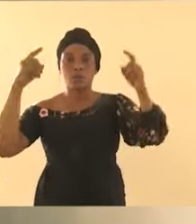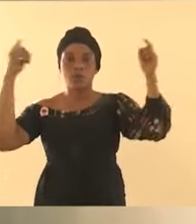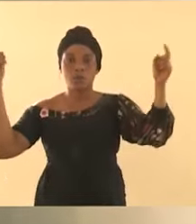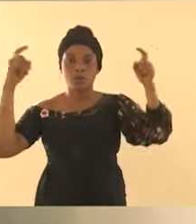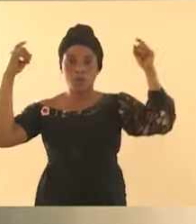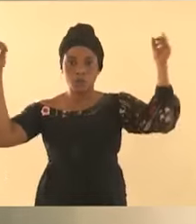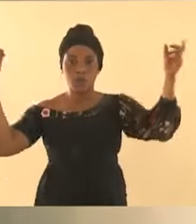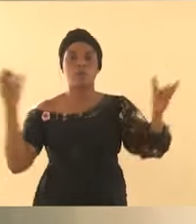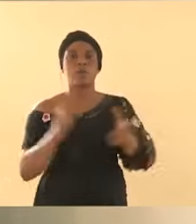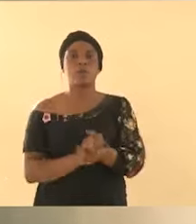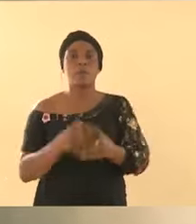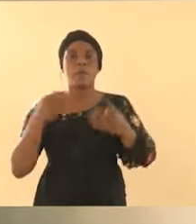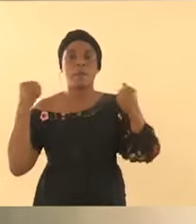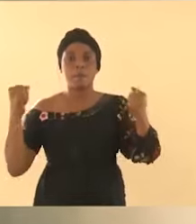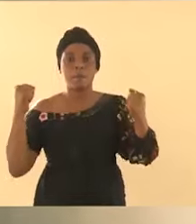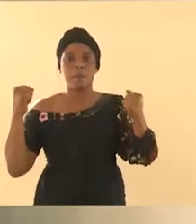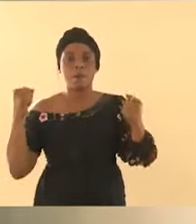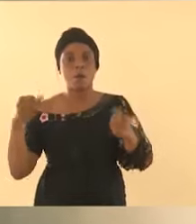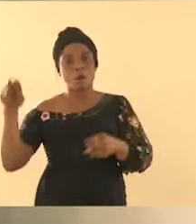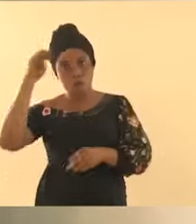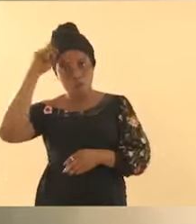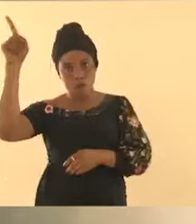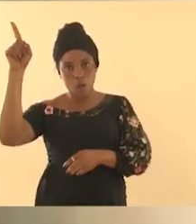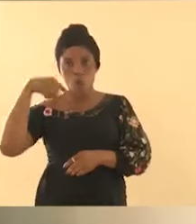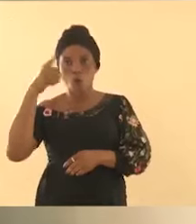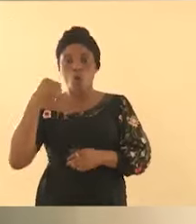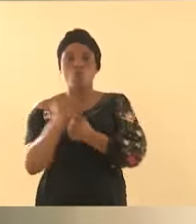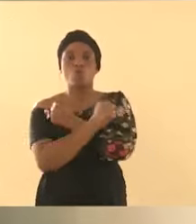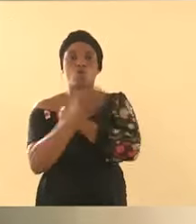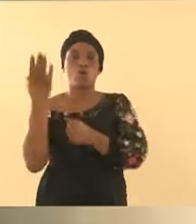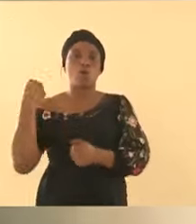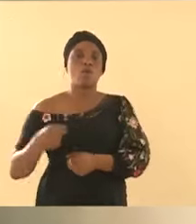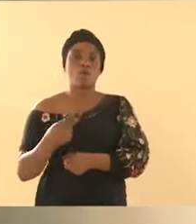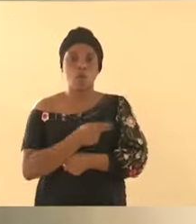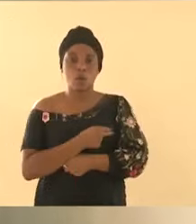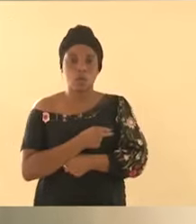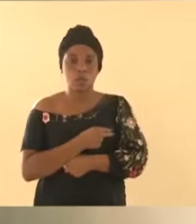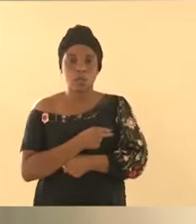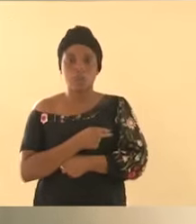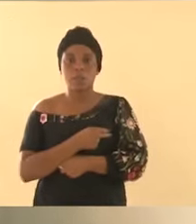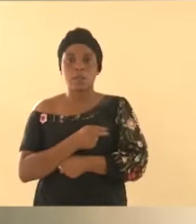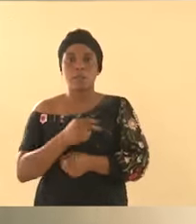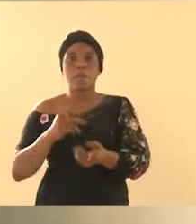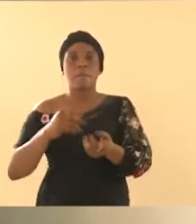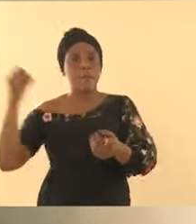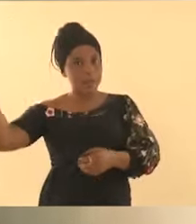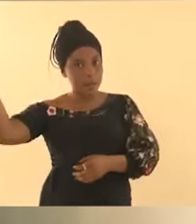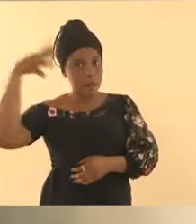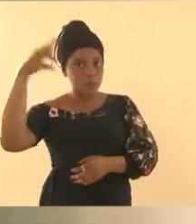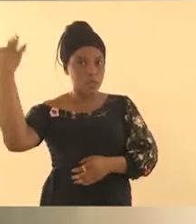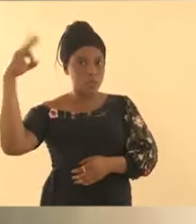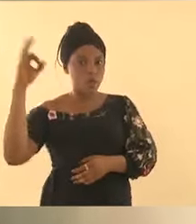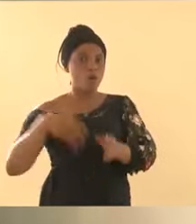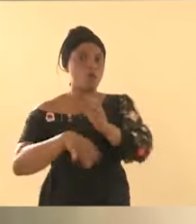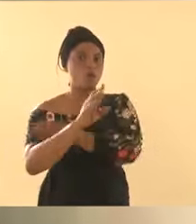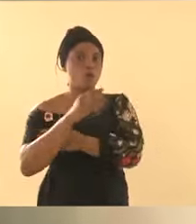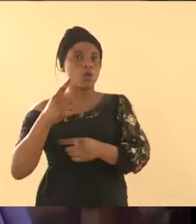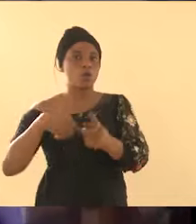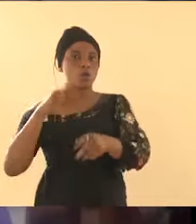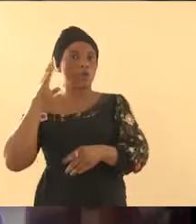things triumphantly victorious by the power of him who loved us. By the grace of